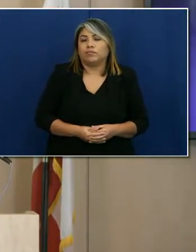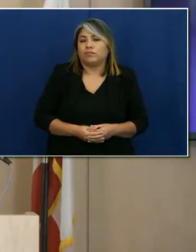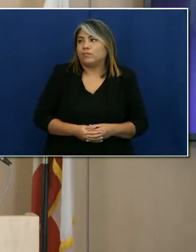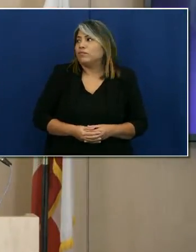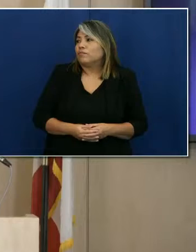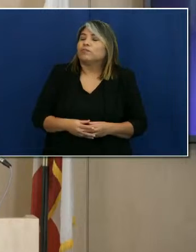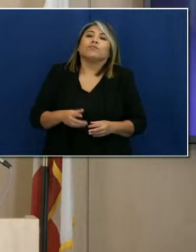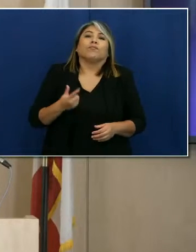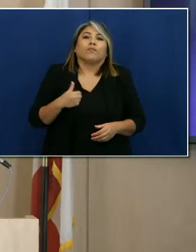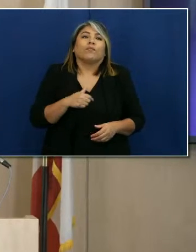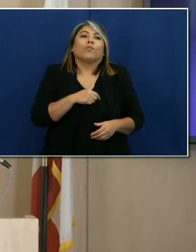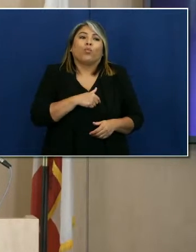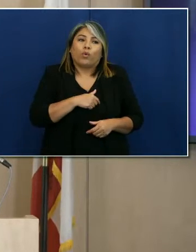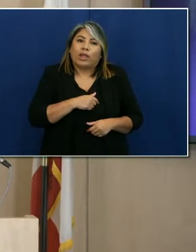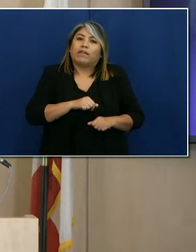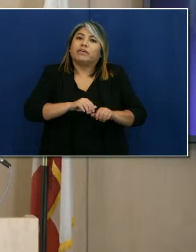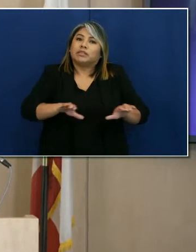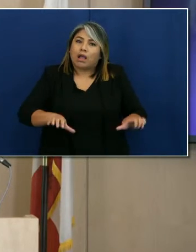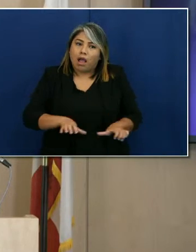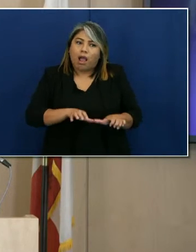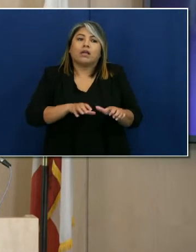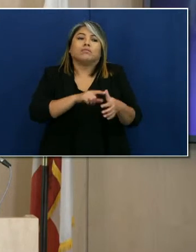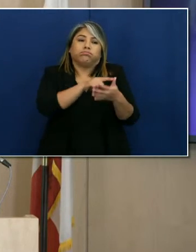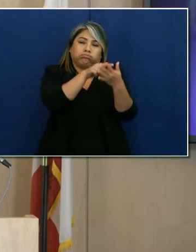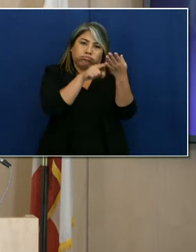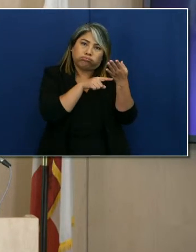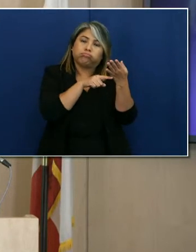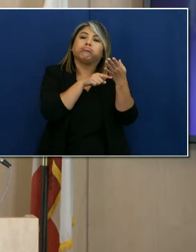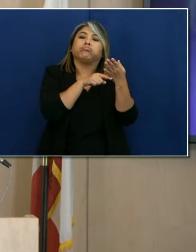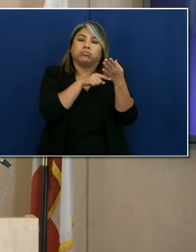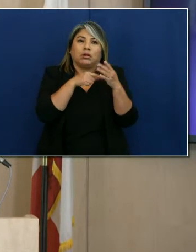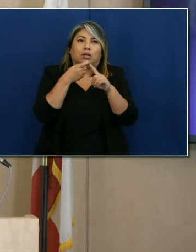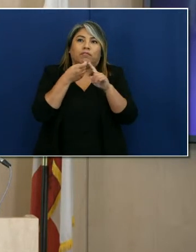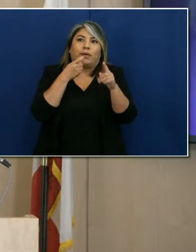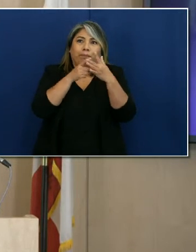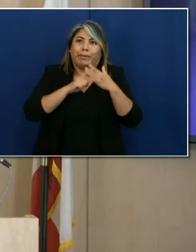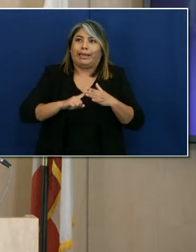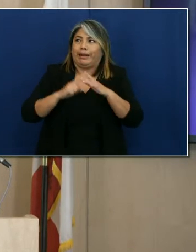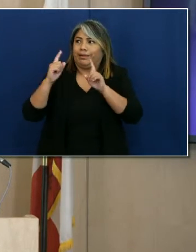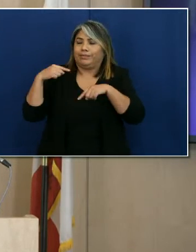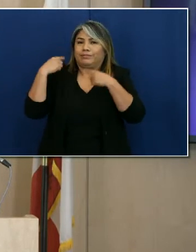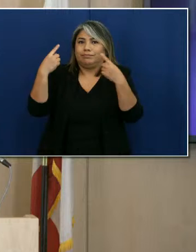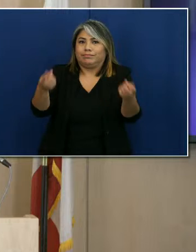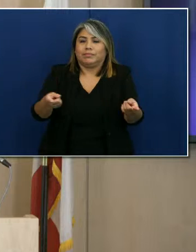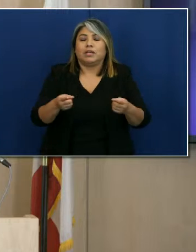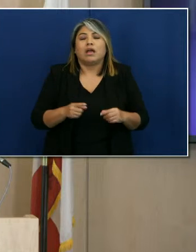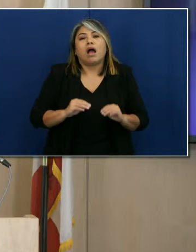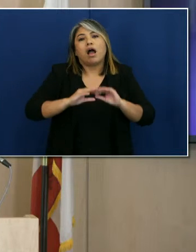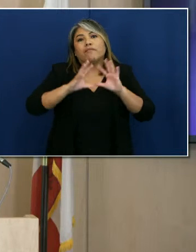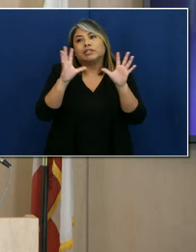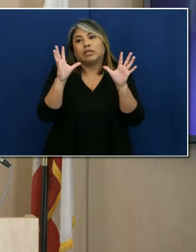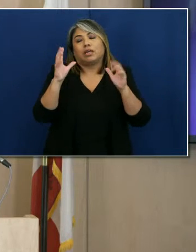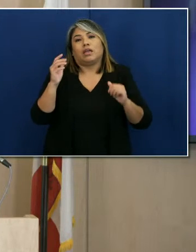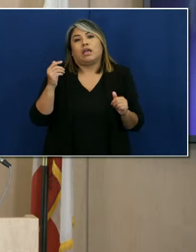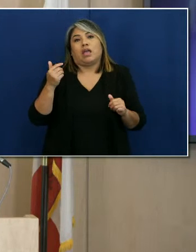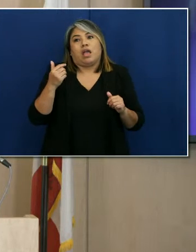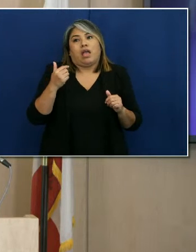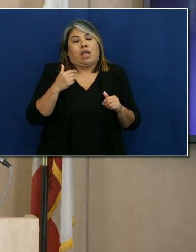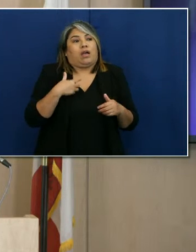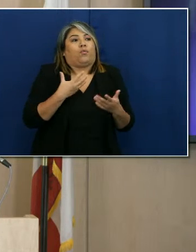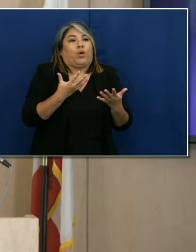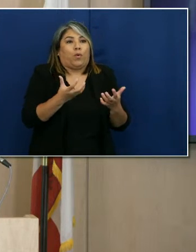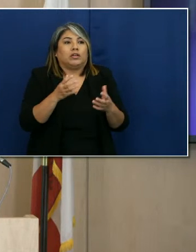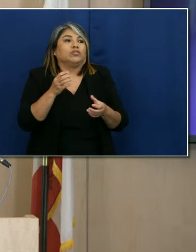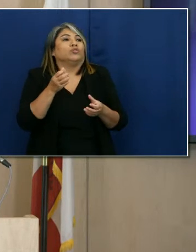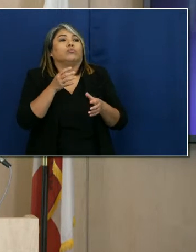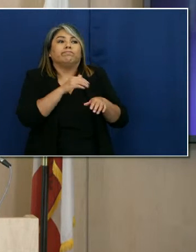We've taken a number of actions and steps from the beginning of this process. Obviously, initially, it was moving significant testing into communities